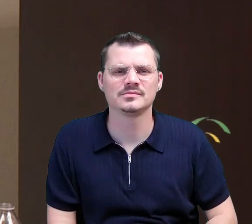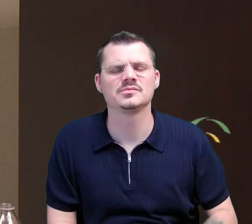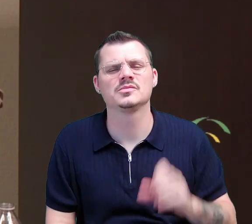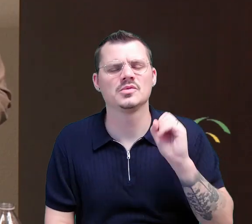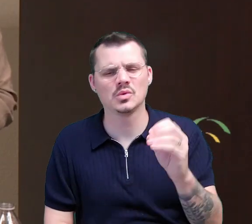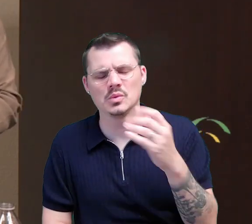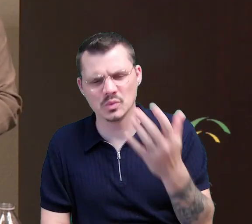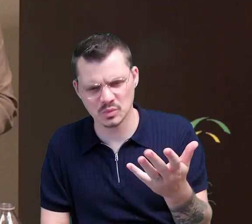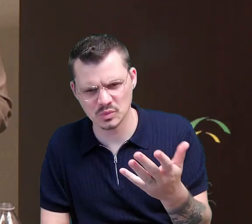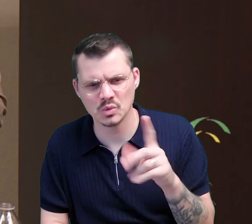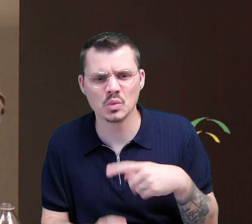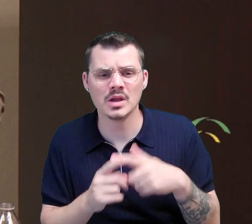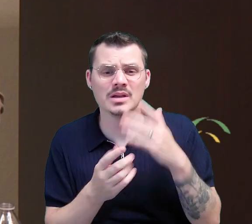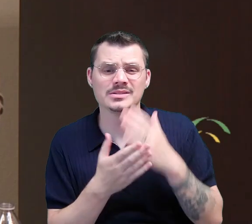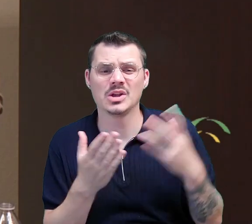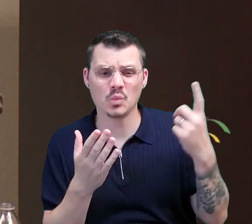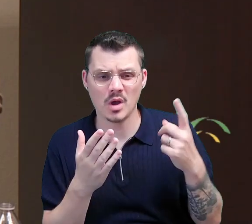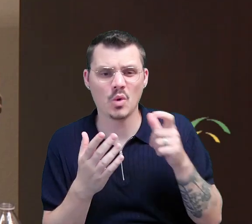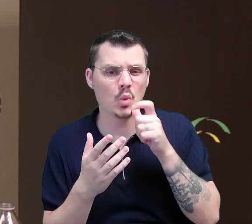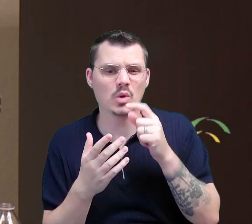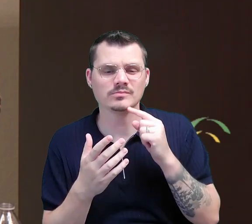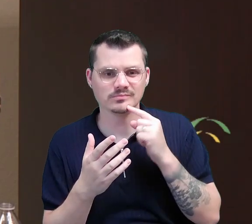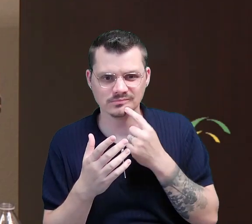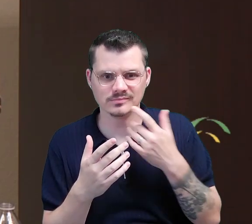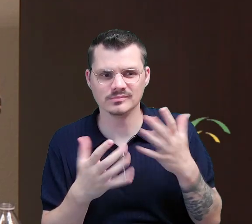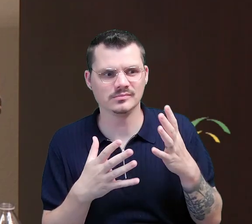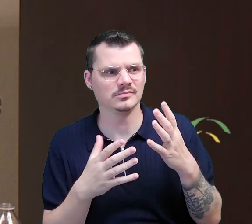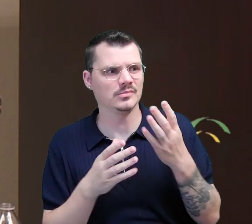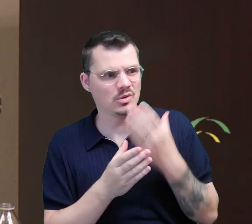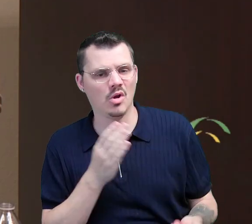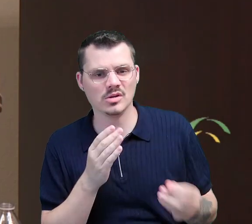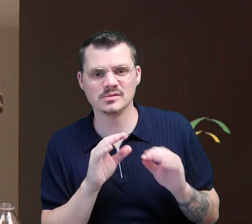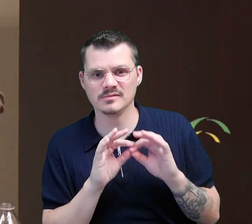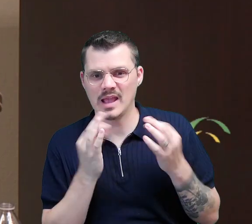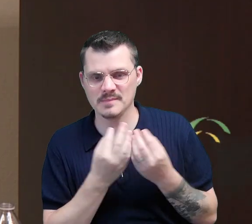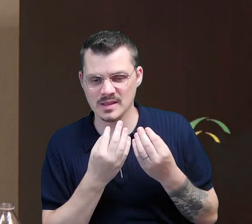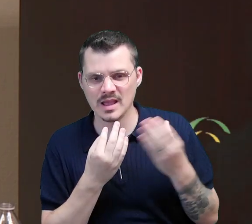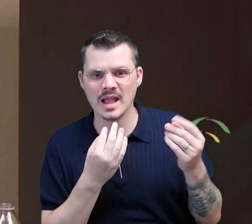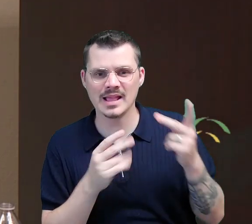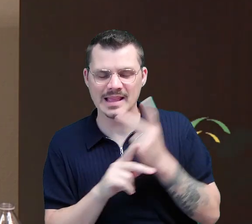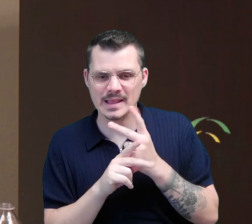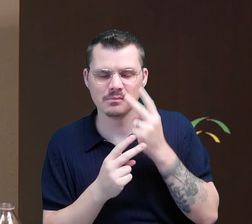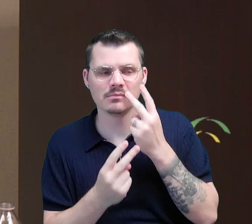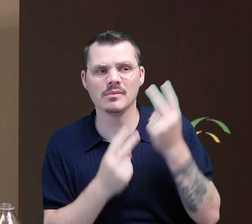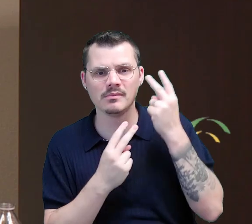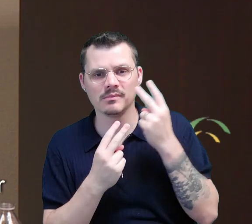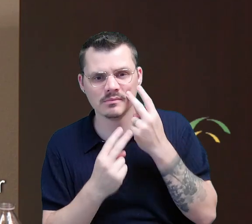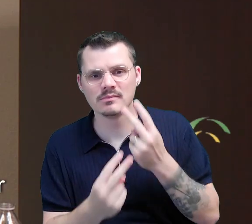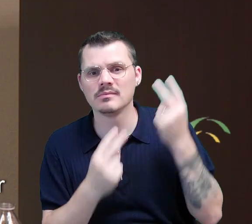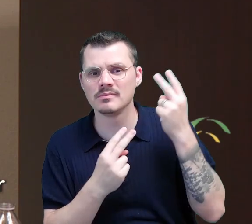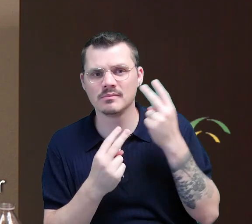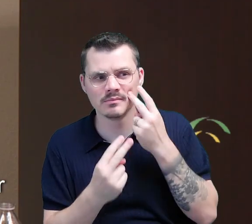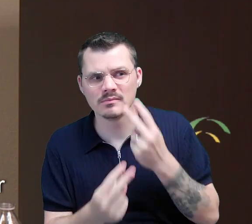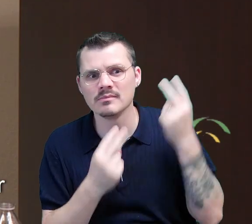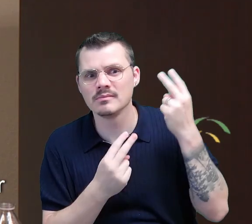So when somebody has suffered a catastrophic loss and they keep revisiting it with